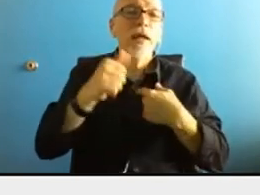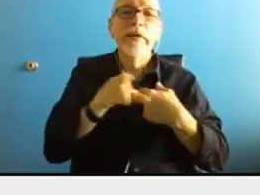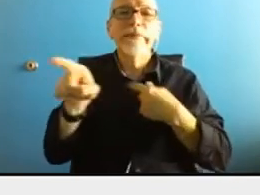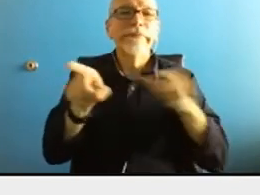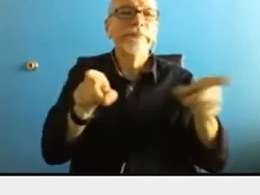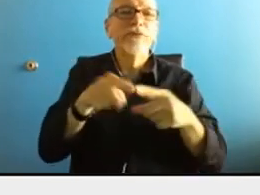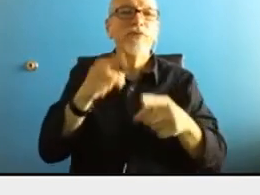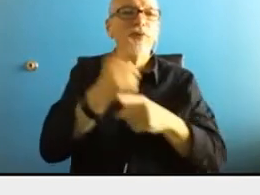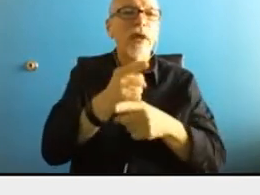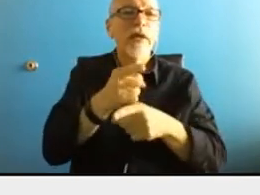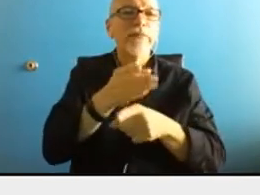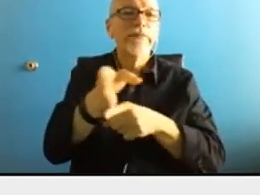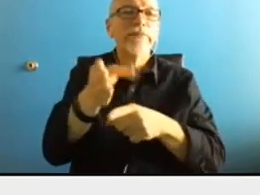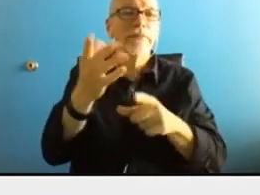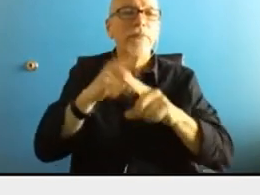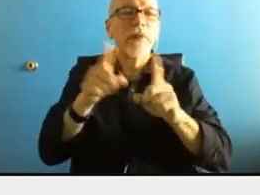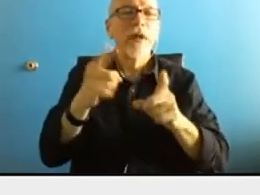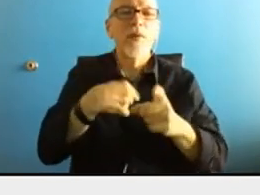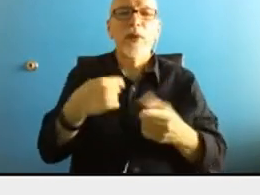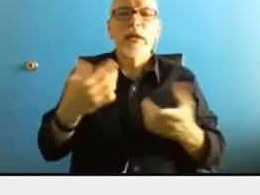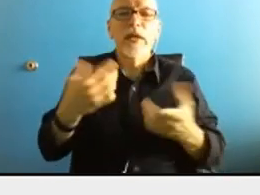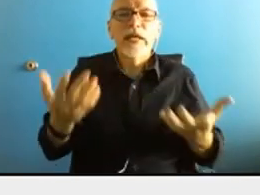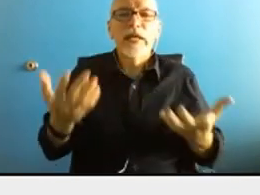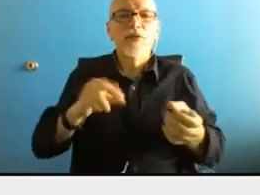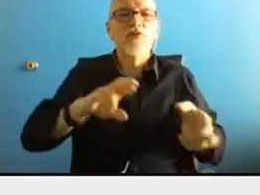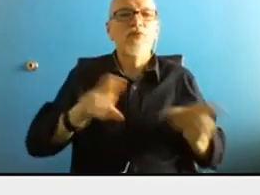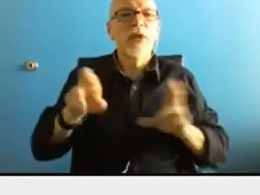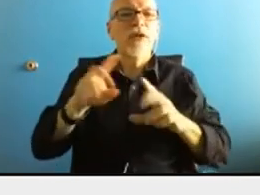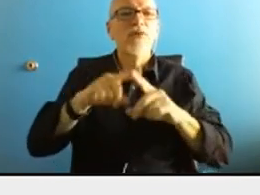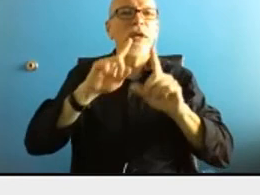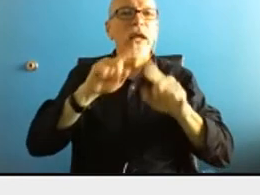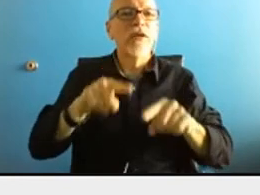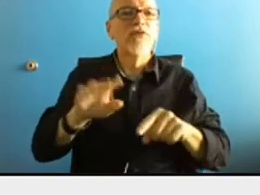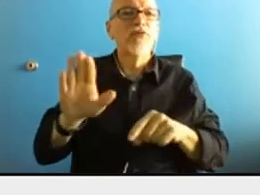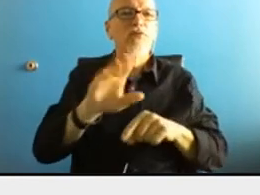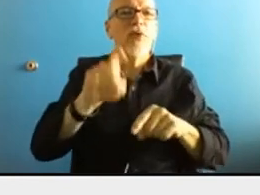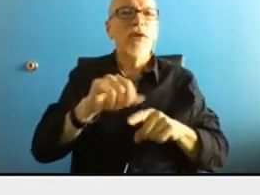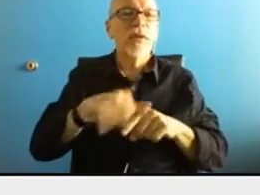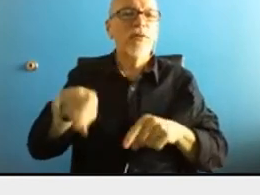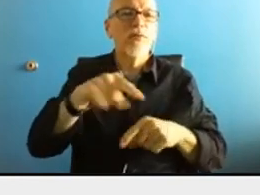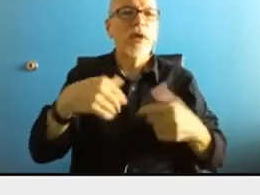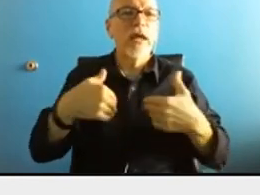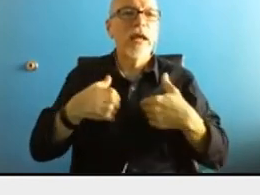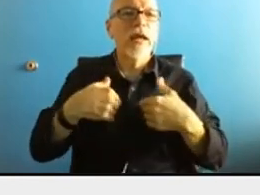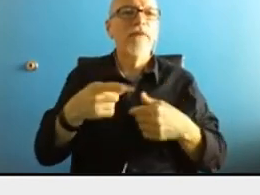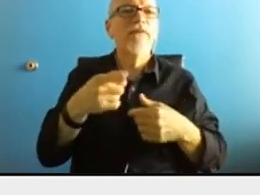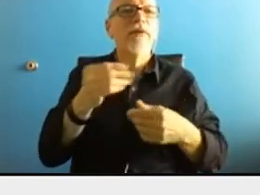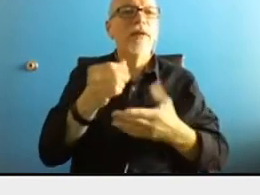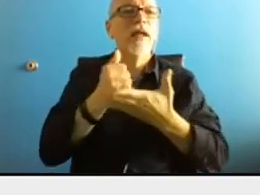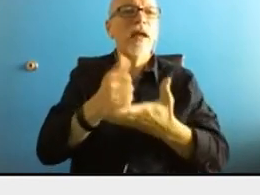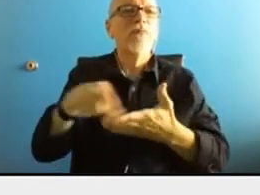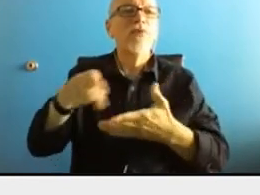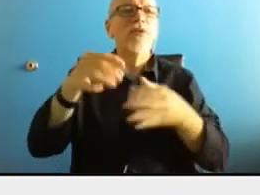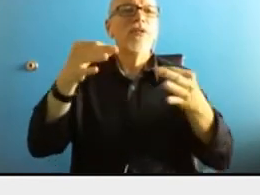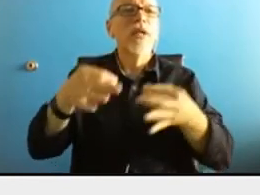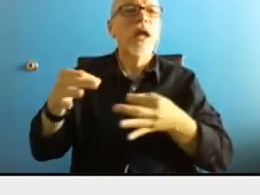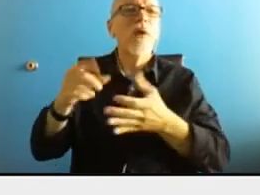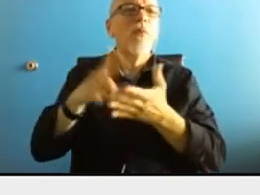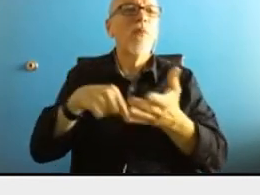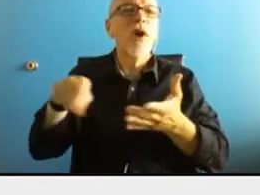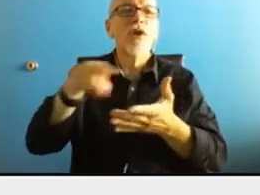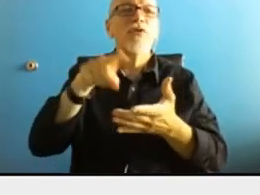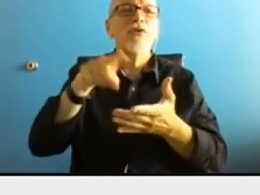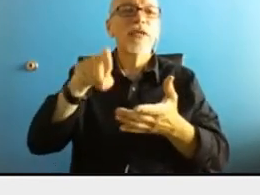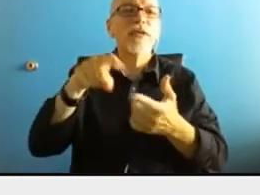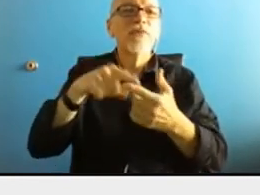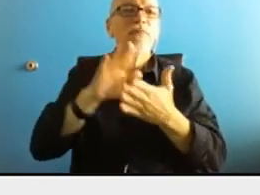right direction. But we are here and ready to answer any questions that you may have, in helping you decide what it is that you may need to be